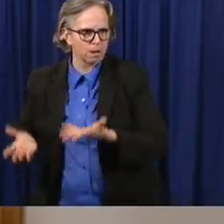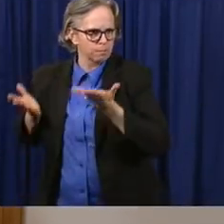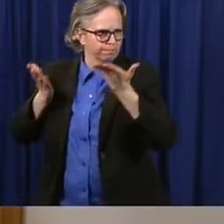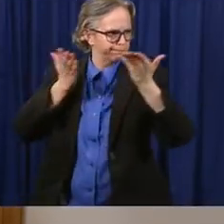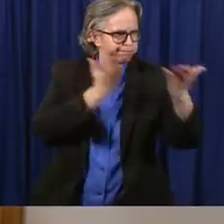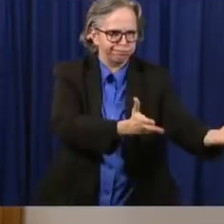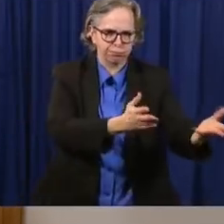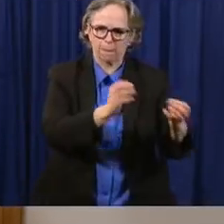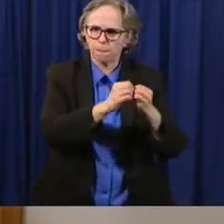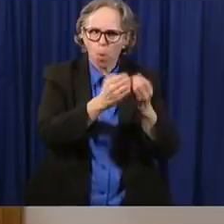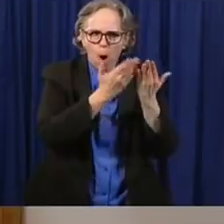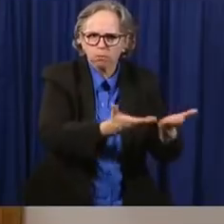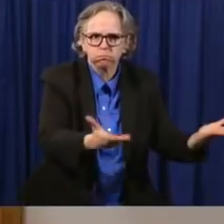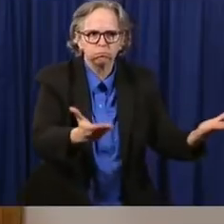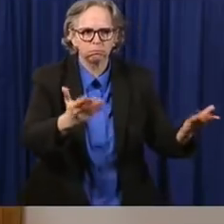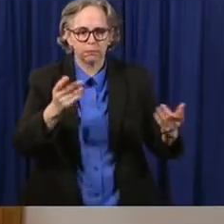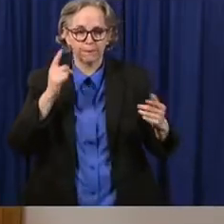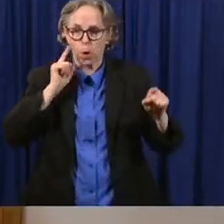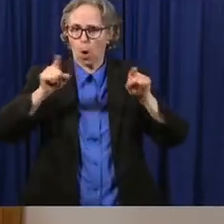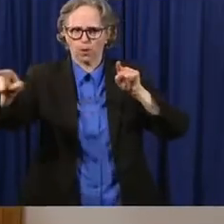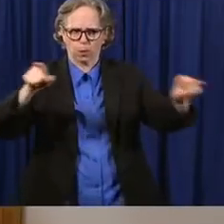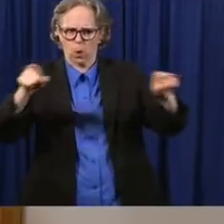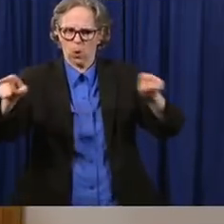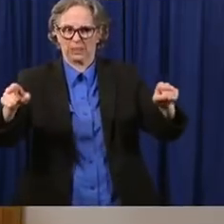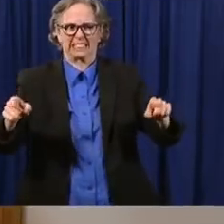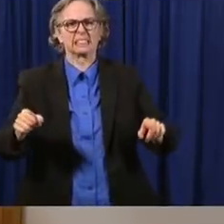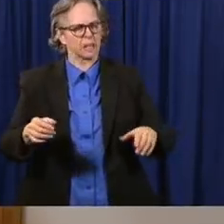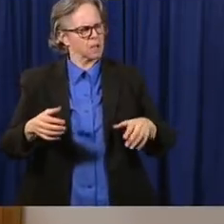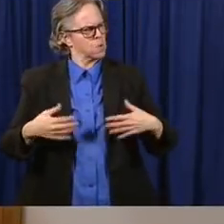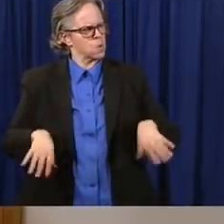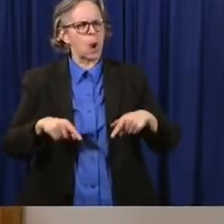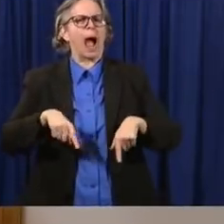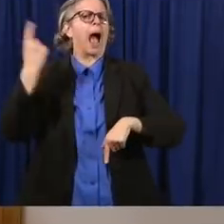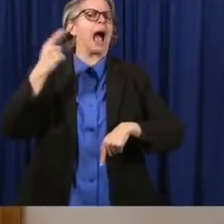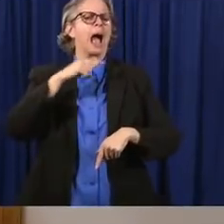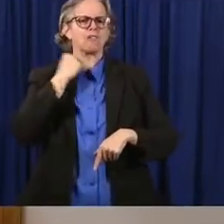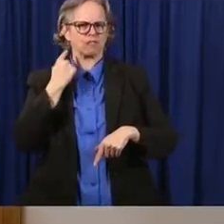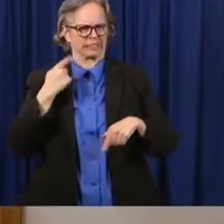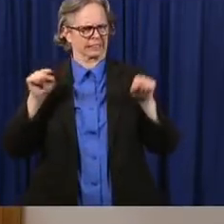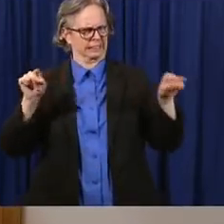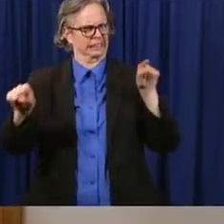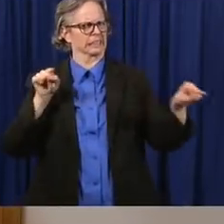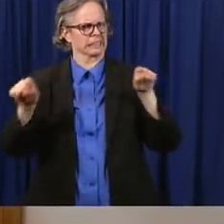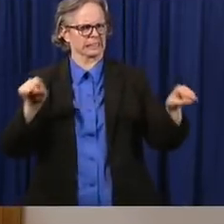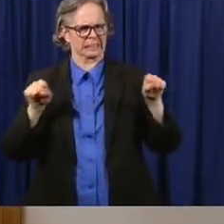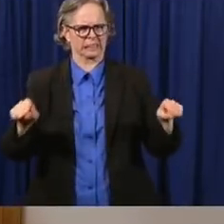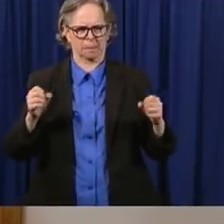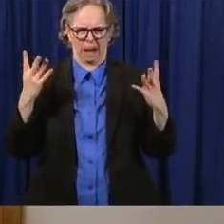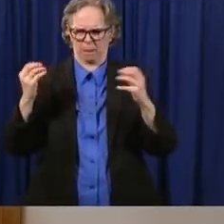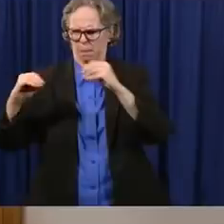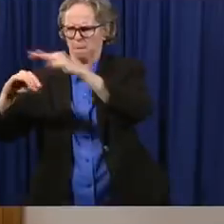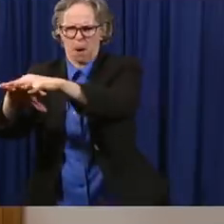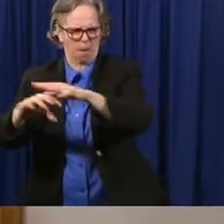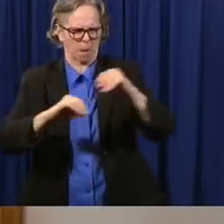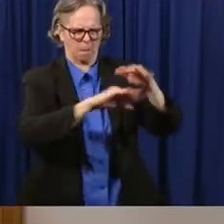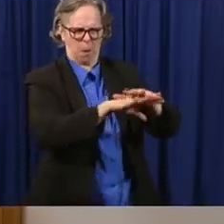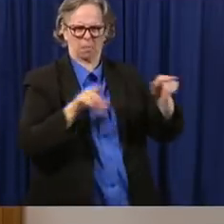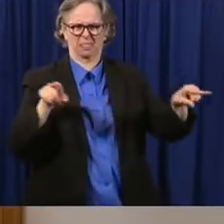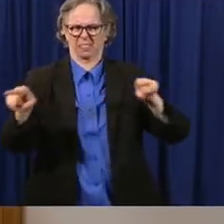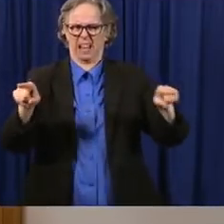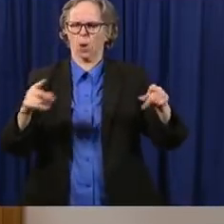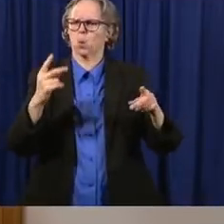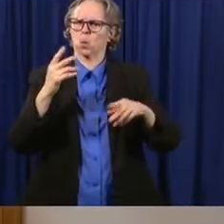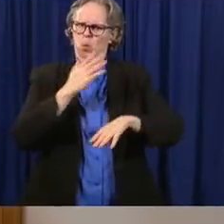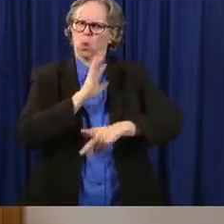because these are the two potential really places where things can unravel very quickly,